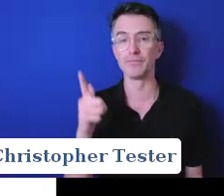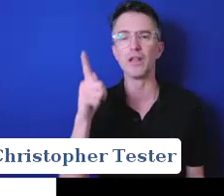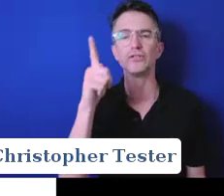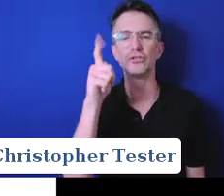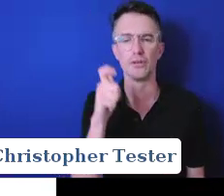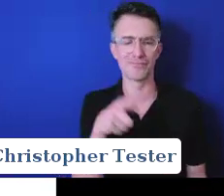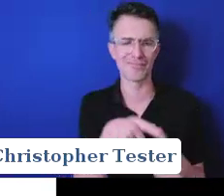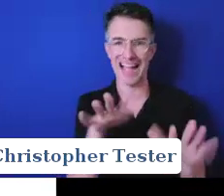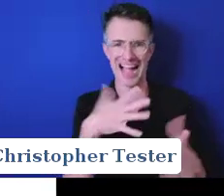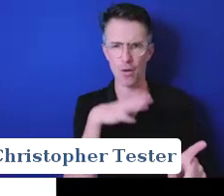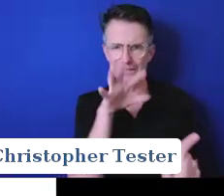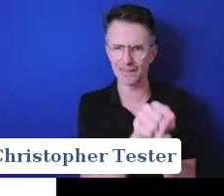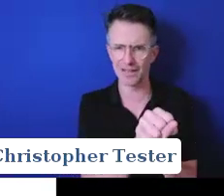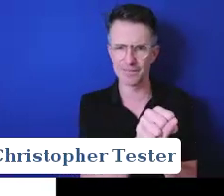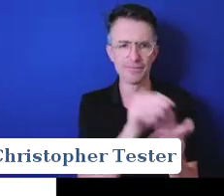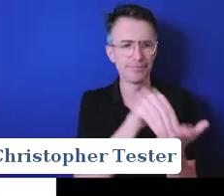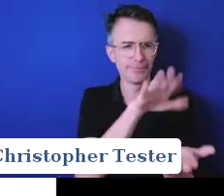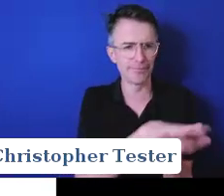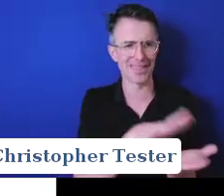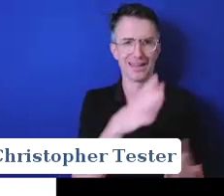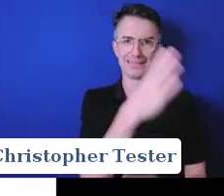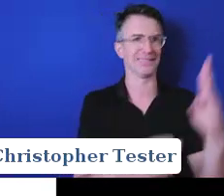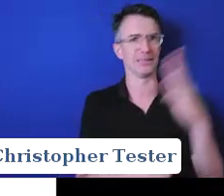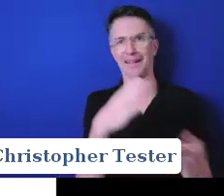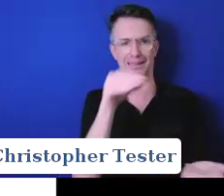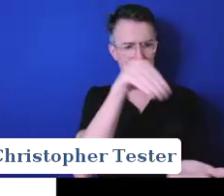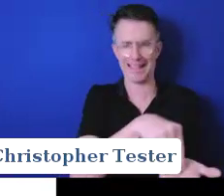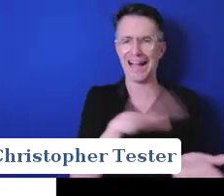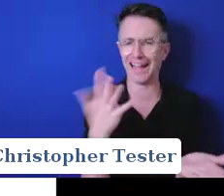mechanism process. And then my colleagues, Eric